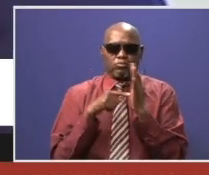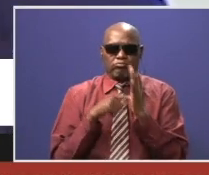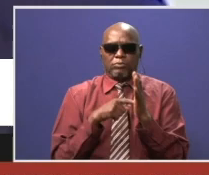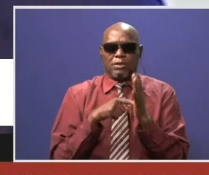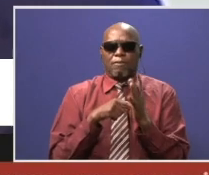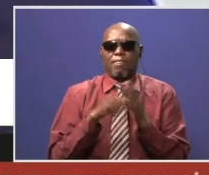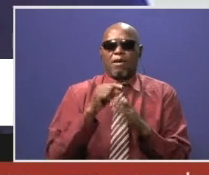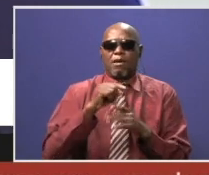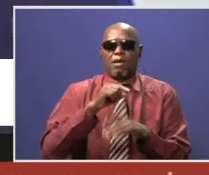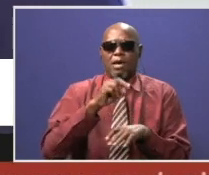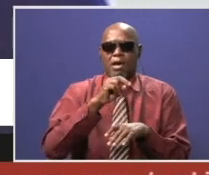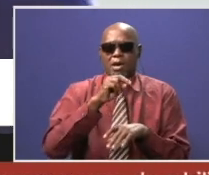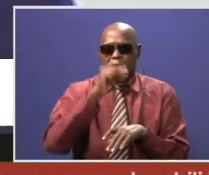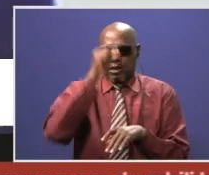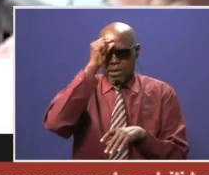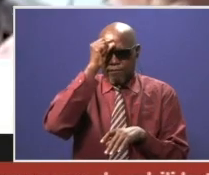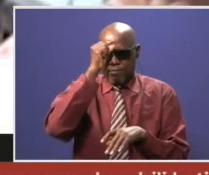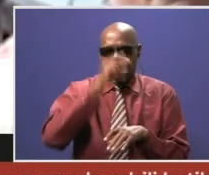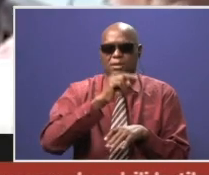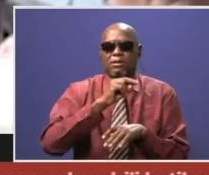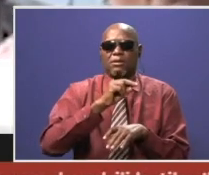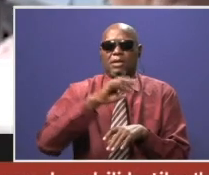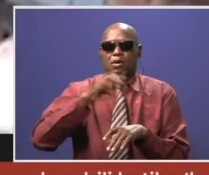ya kitaifa kufanya kazi kwa pamoja.